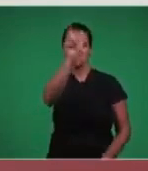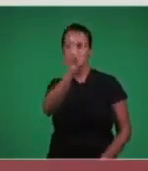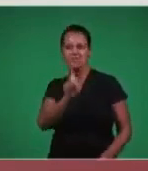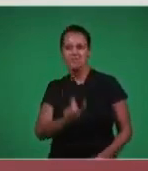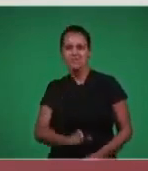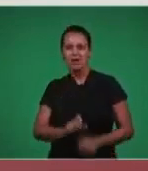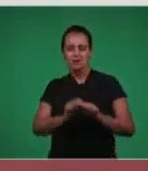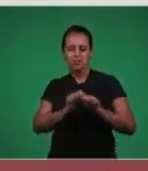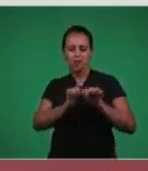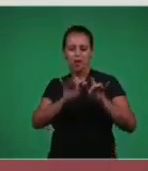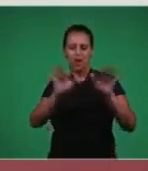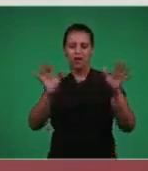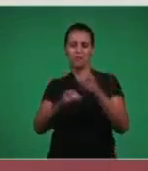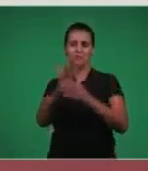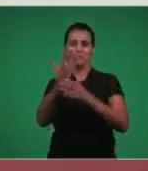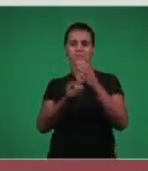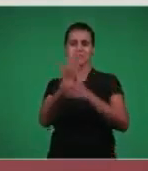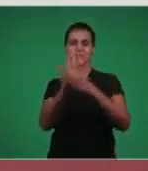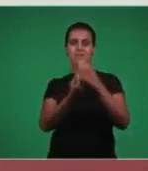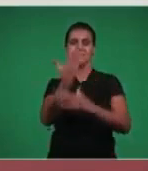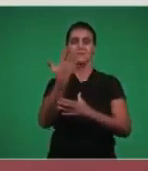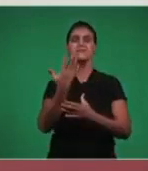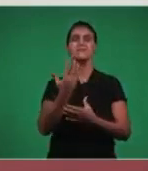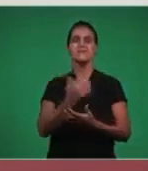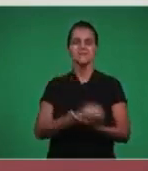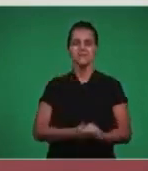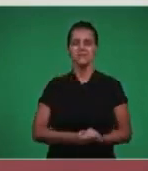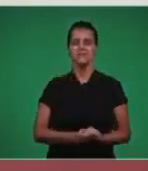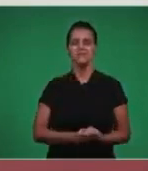cells. 2 million of cells in a second.